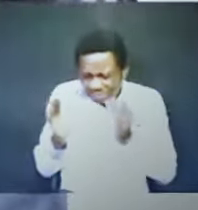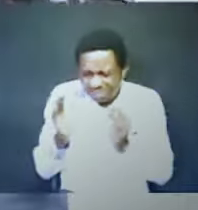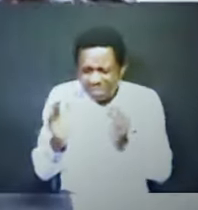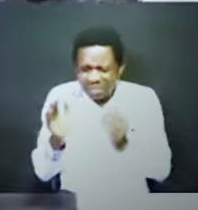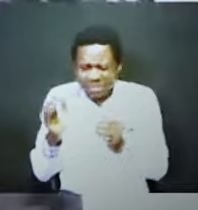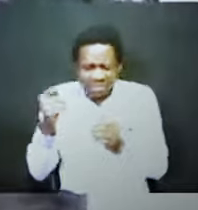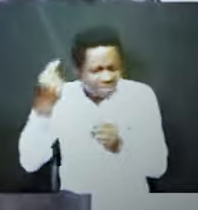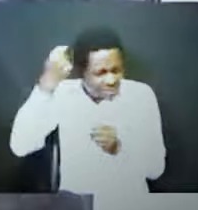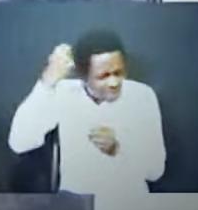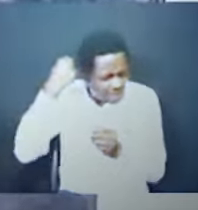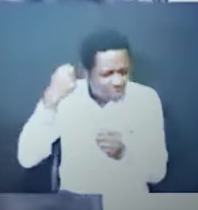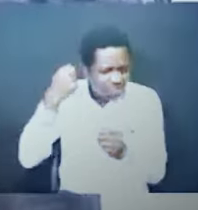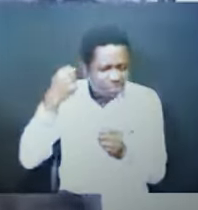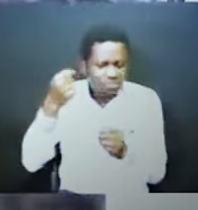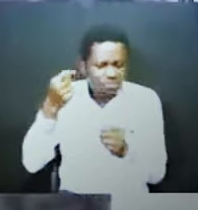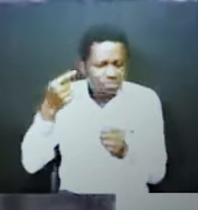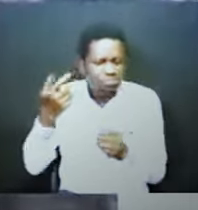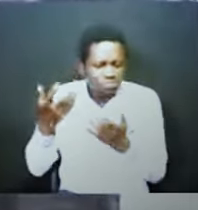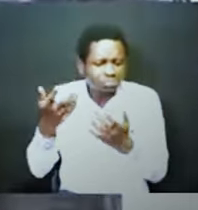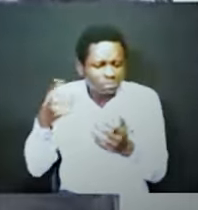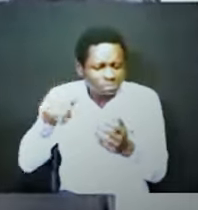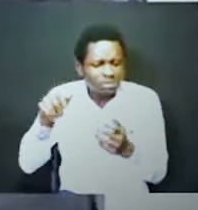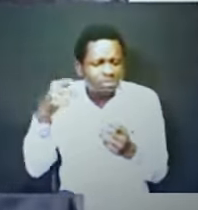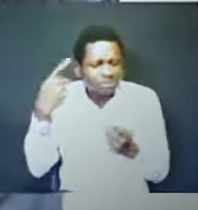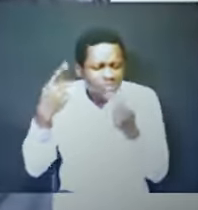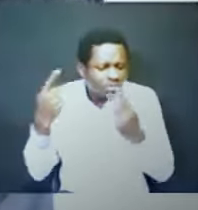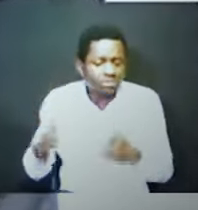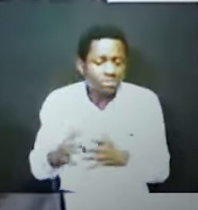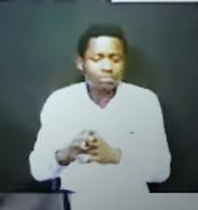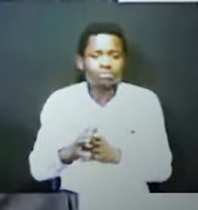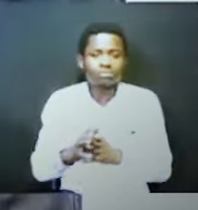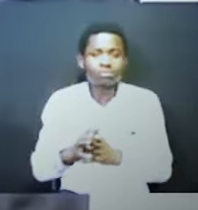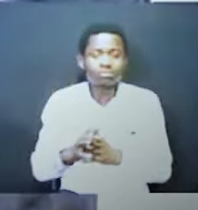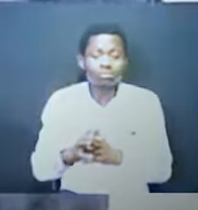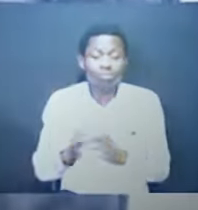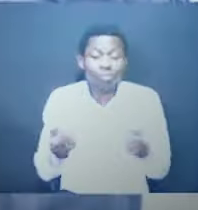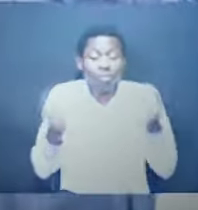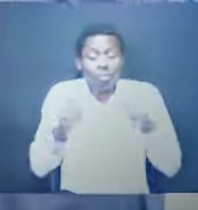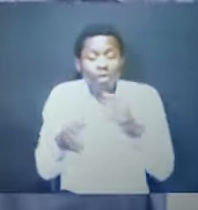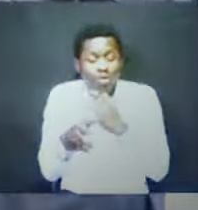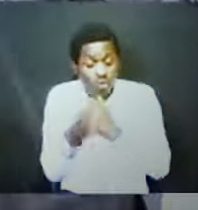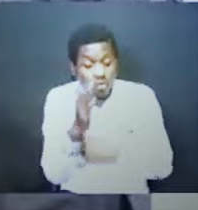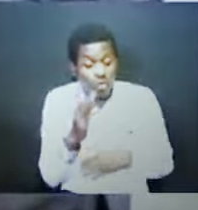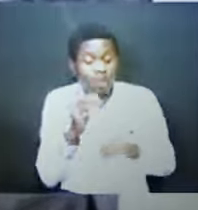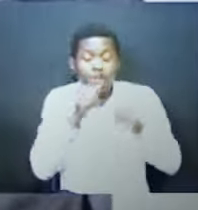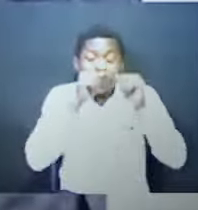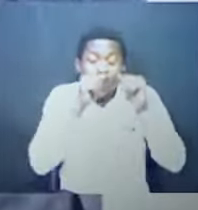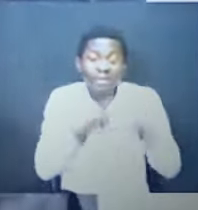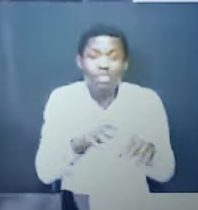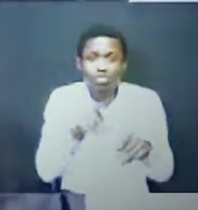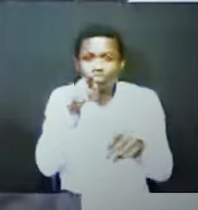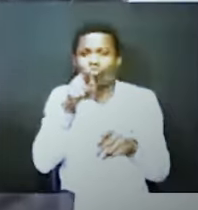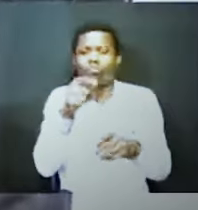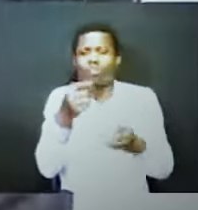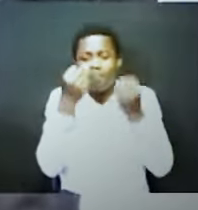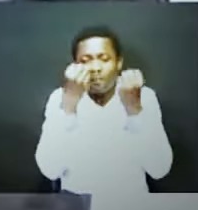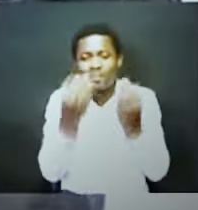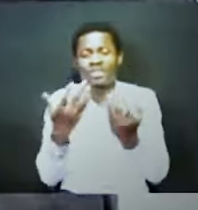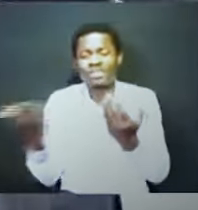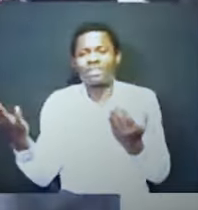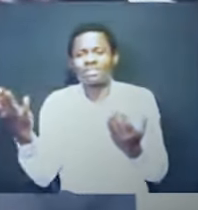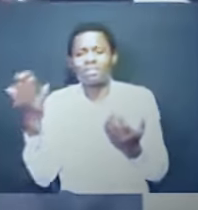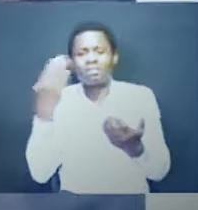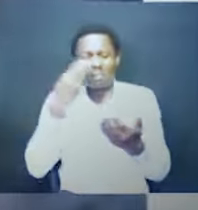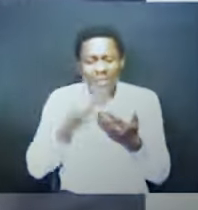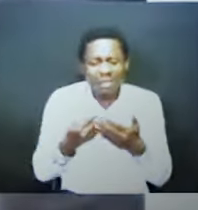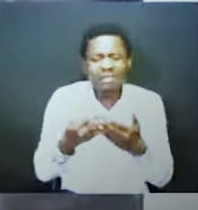Nanso otina so so ho ho a otia na na fo asasi. Even God blesses you with many things, still living them like a stranger. So nyame